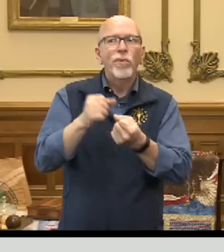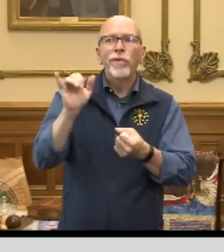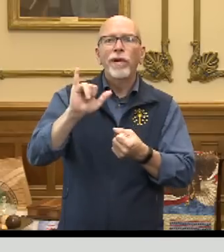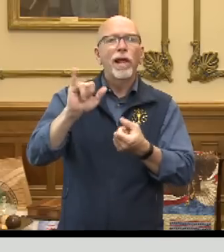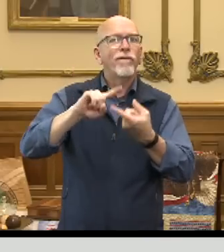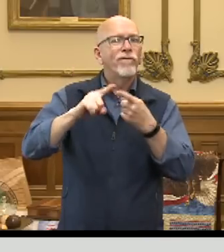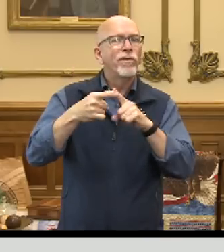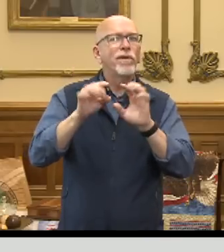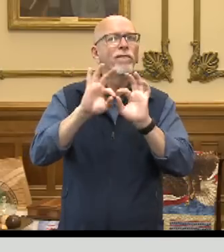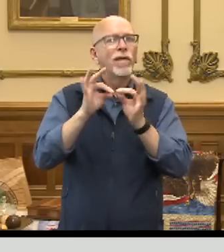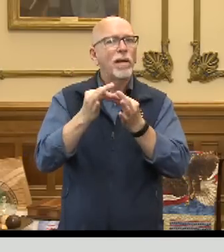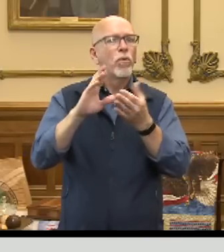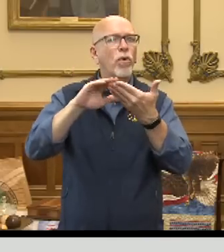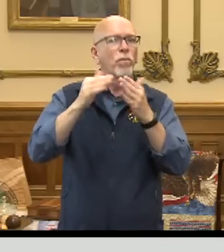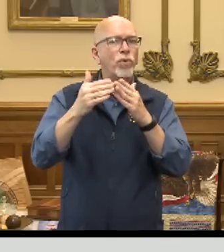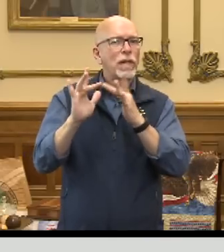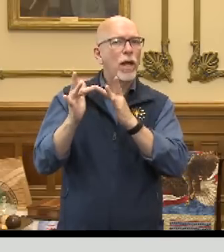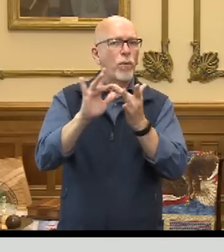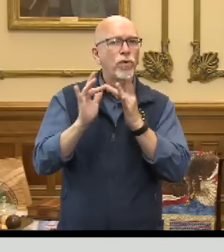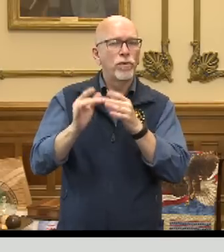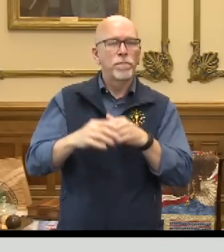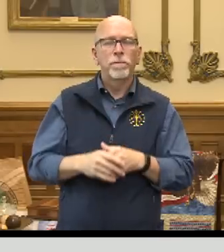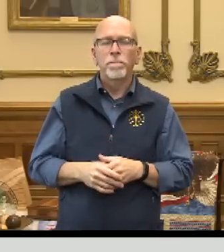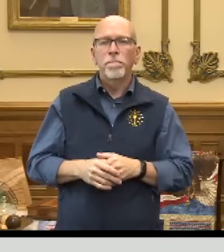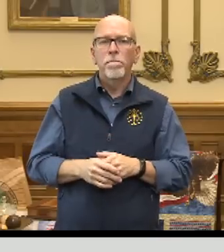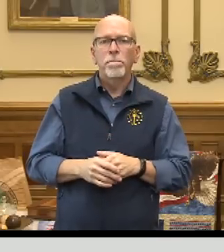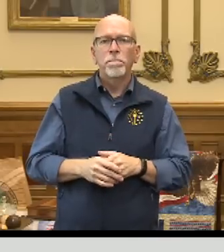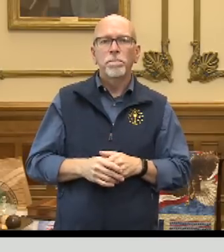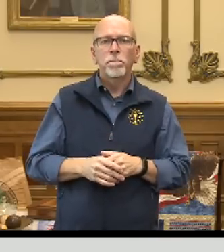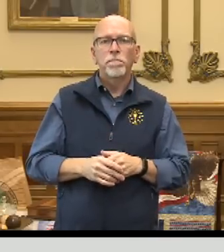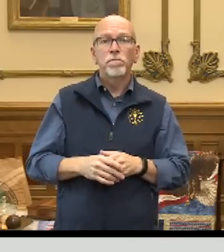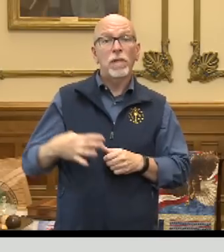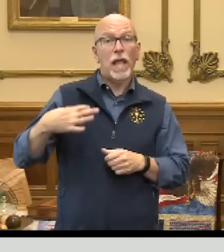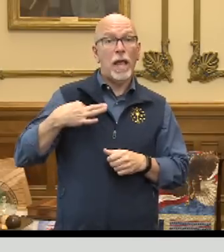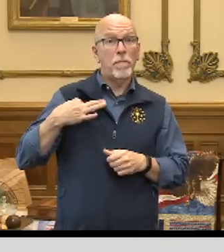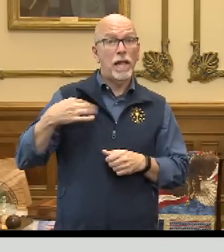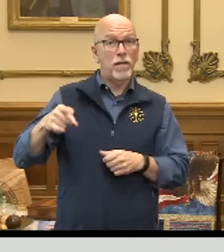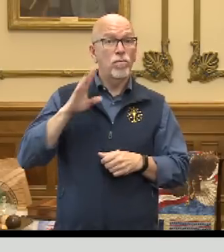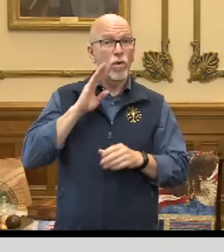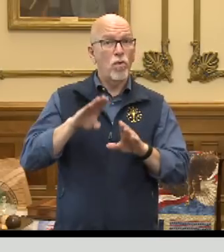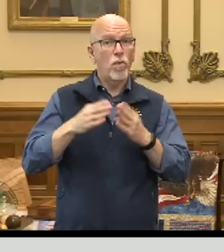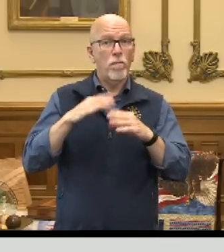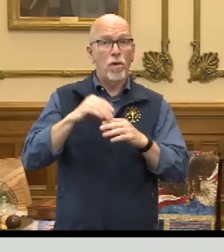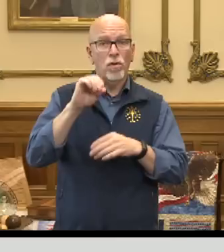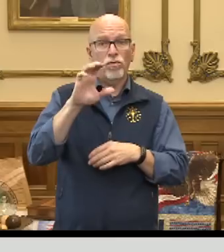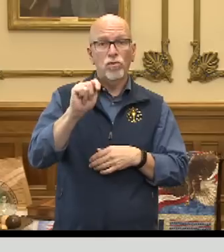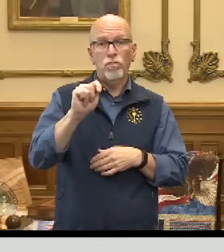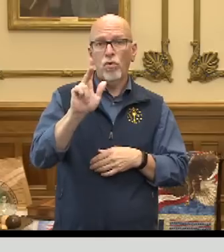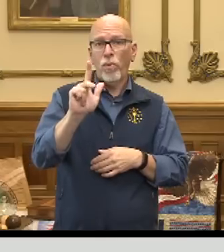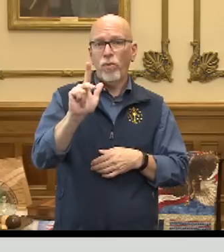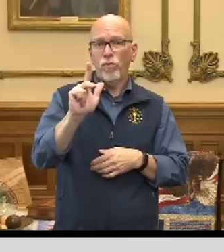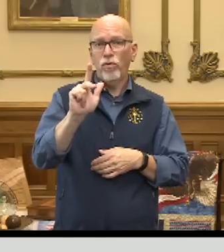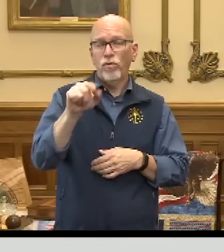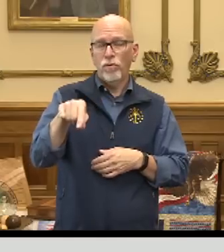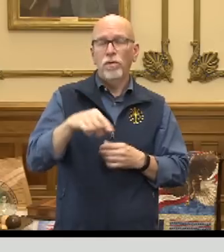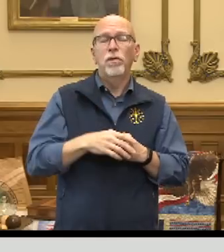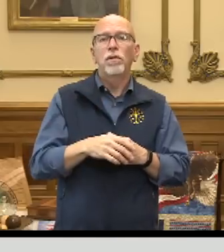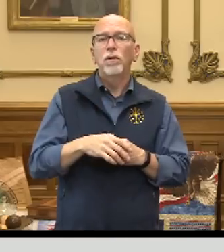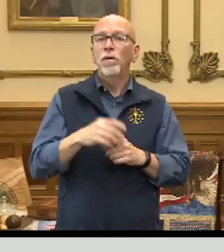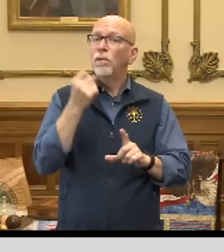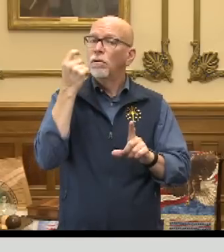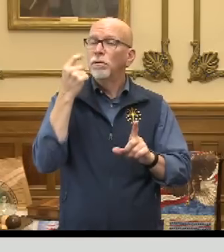friends, family, and community networks. Applications will open on October 23rd,